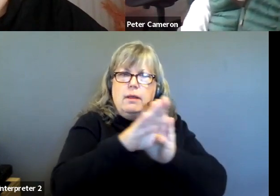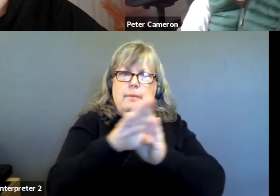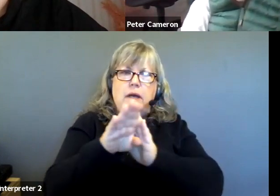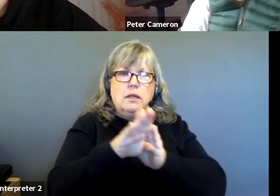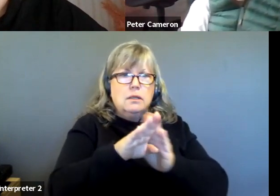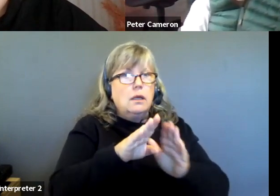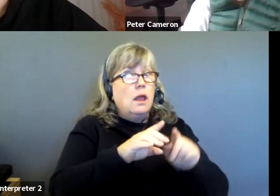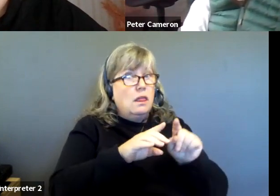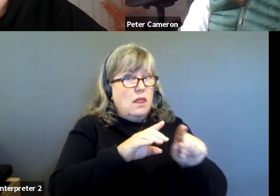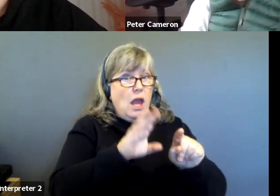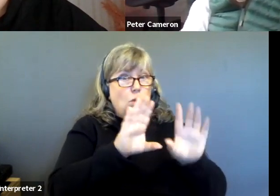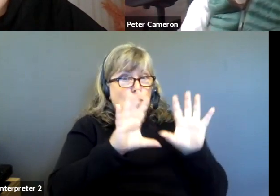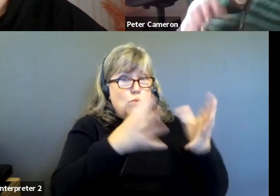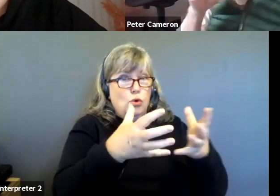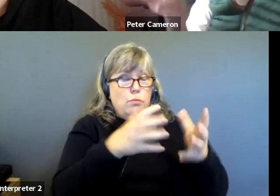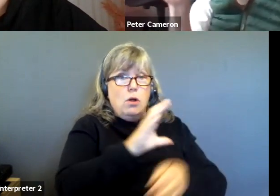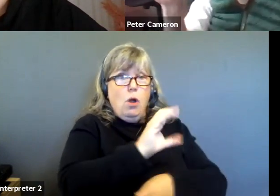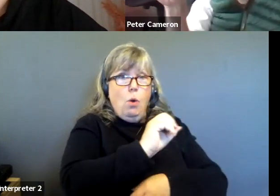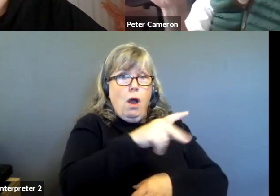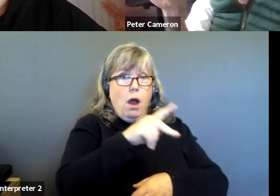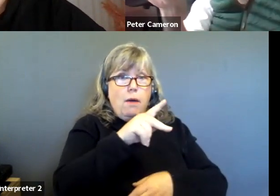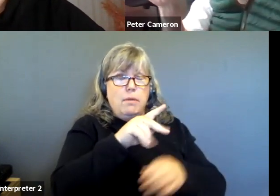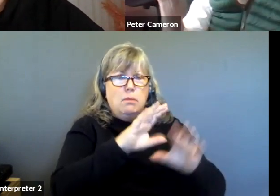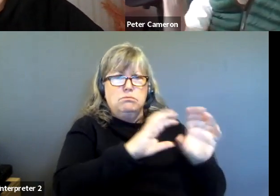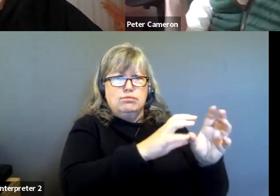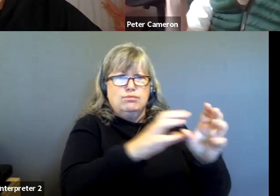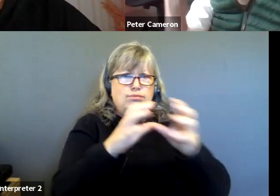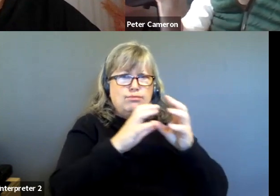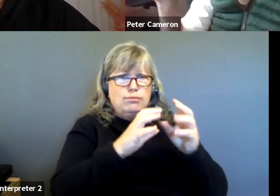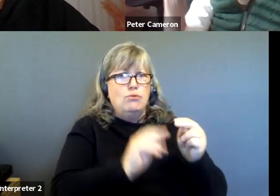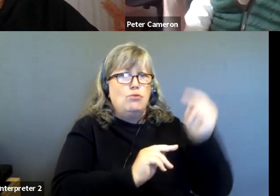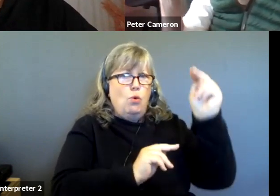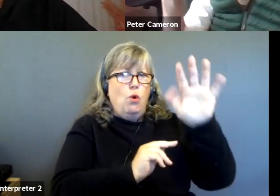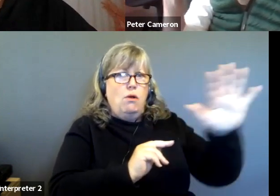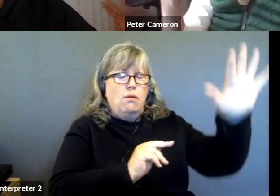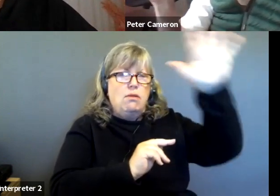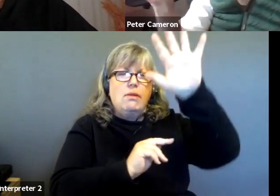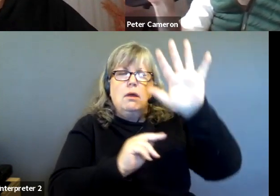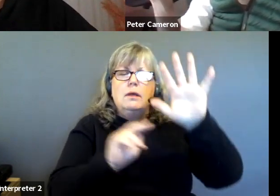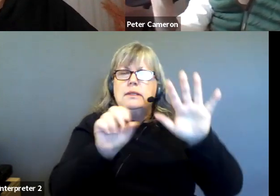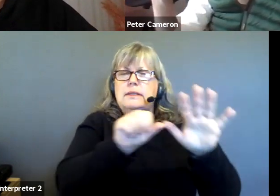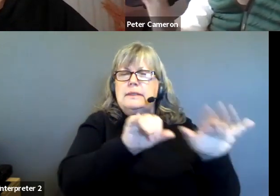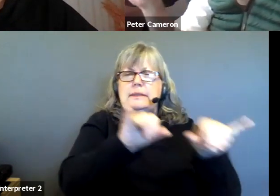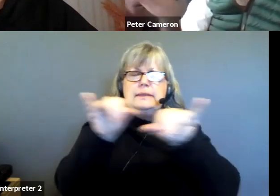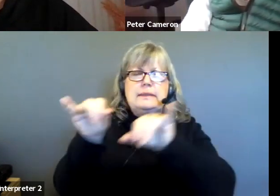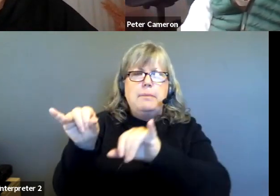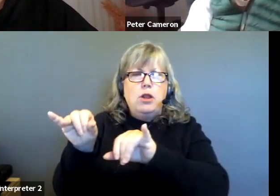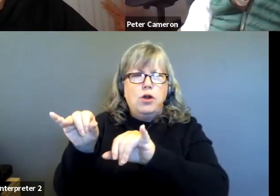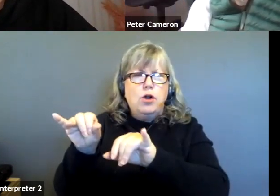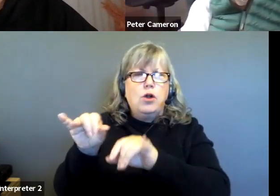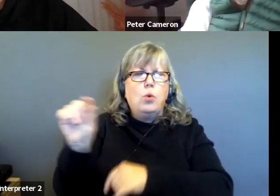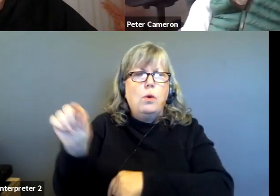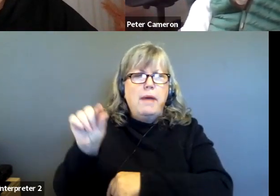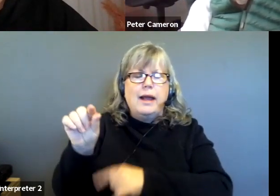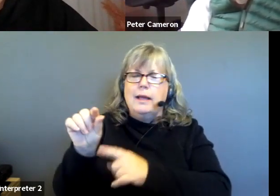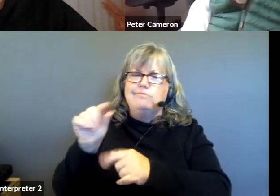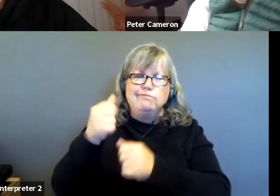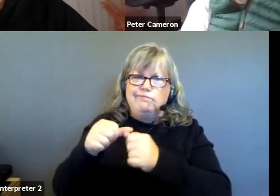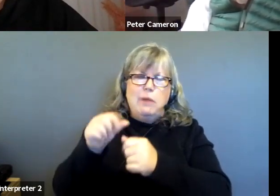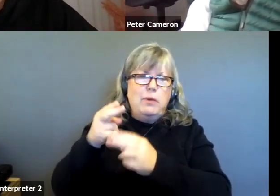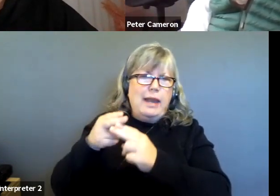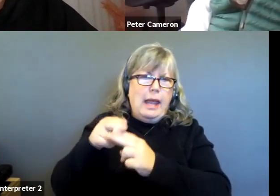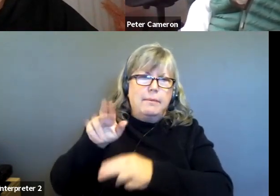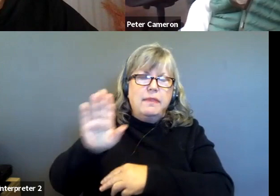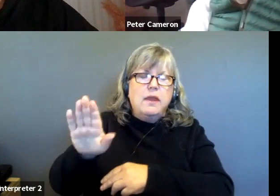set of co-ops in the North. And there's a similar one in Quebec, and I can't remember the French name of it, but they've also developed services,